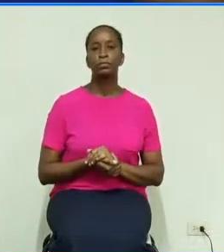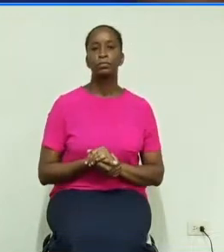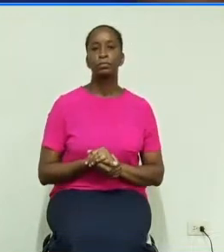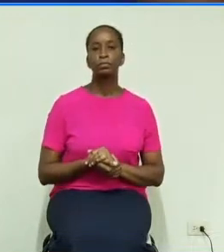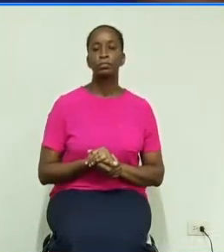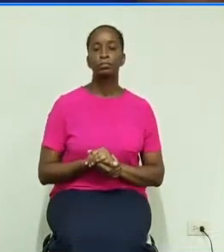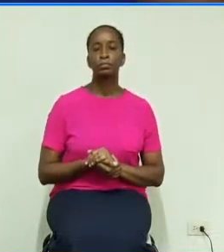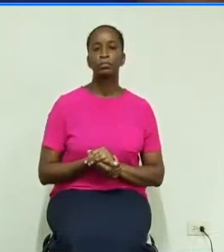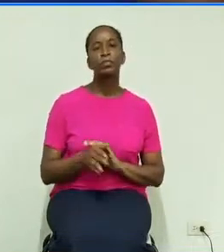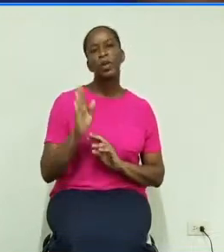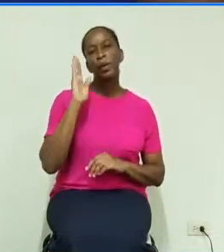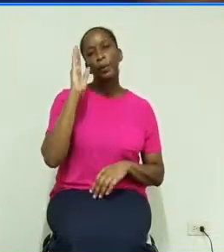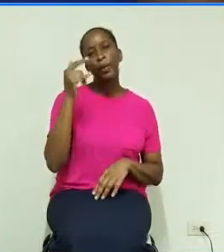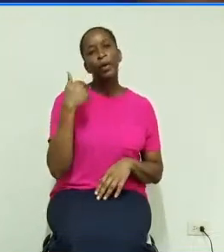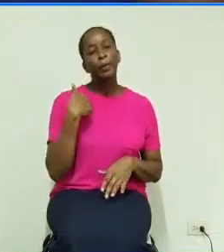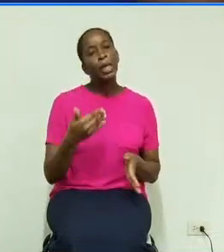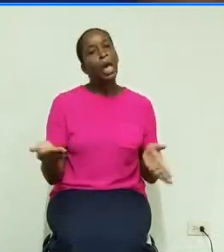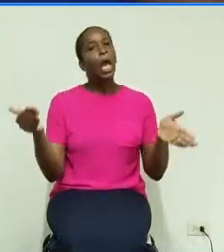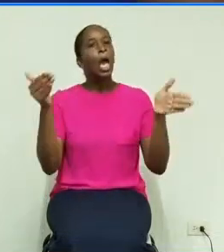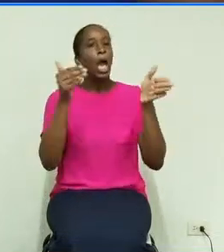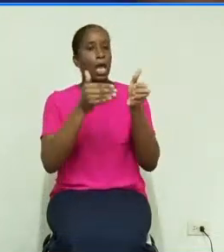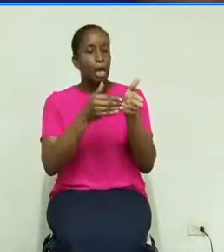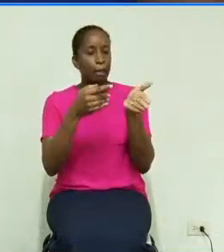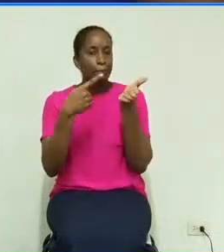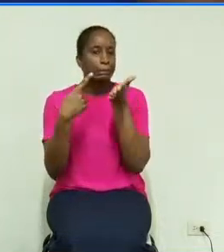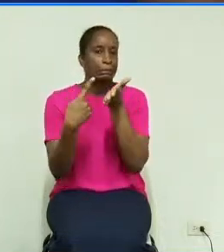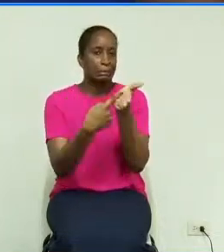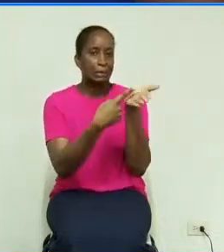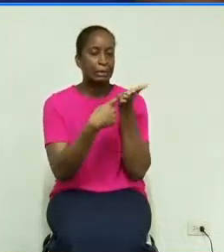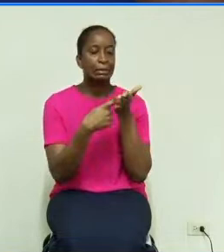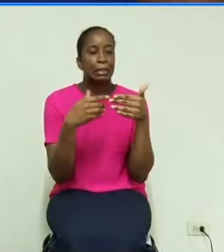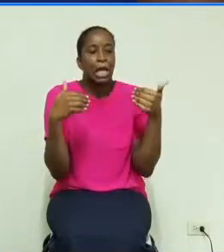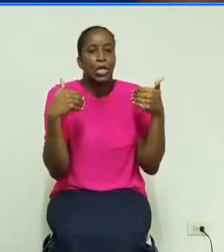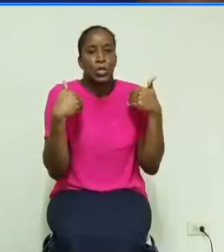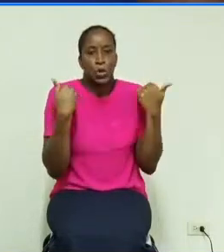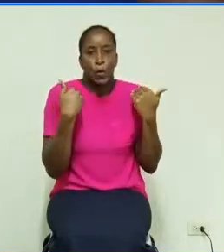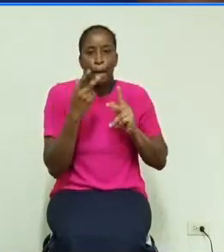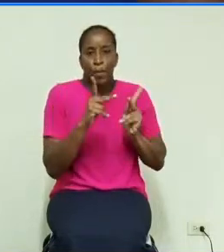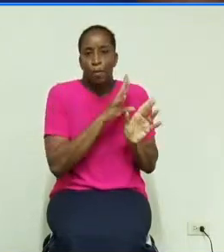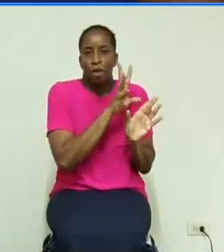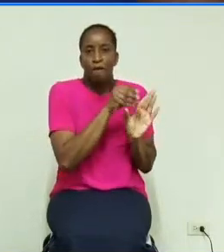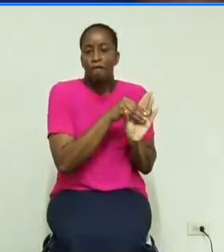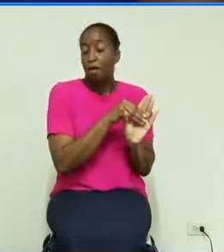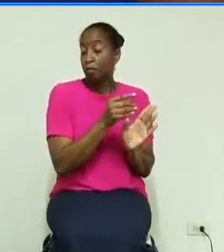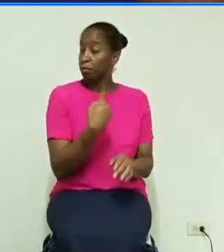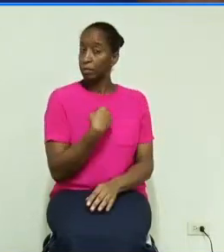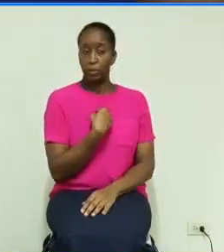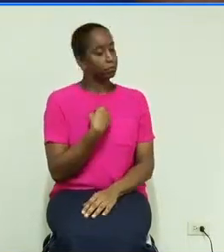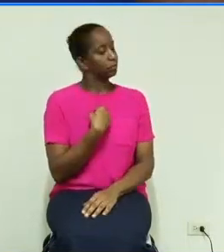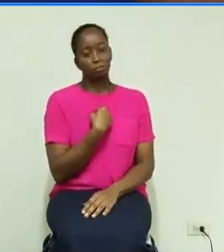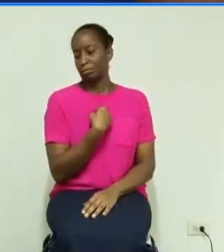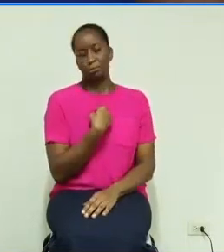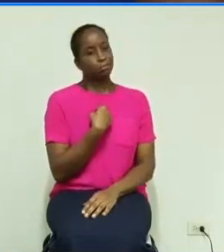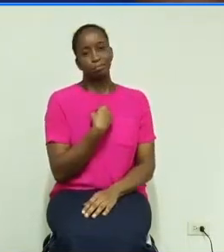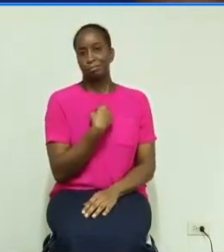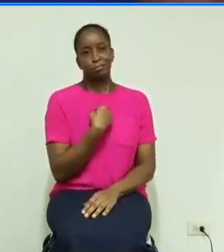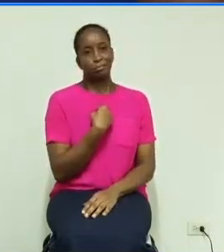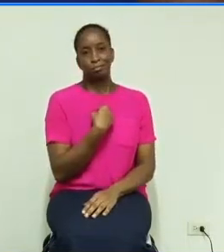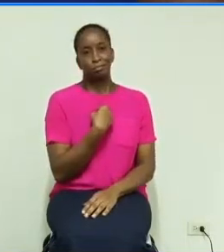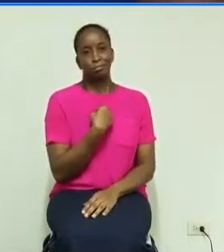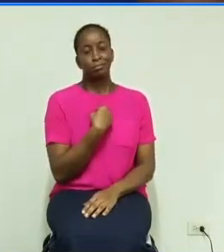tonight. That is for others to do. But what we do have is